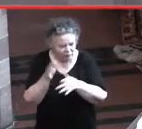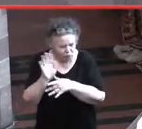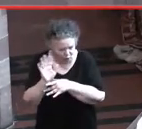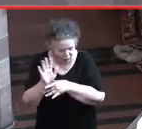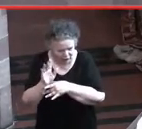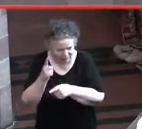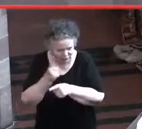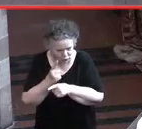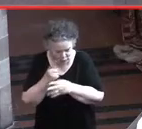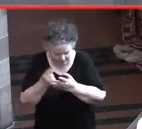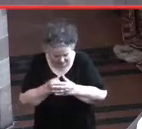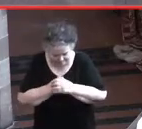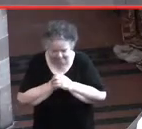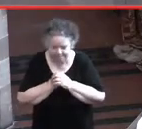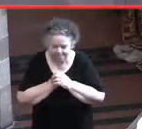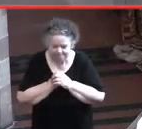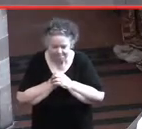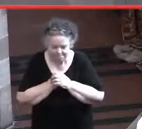help you find them in a moment.